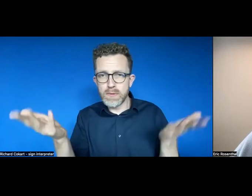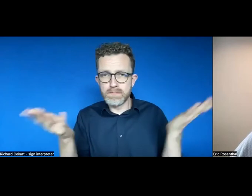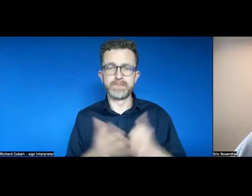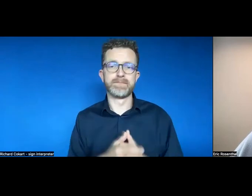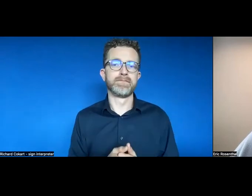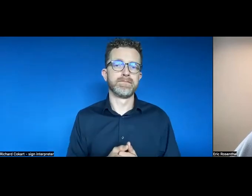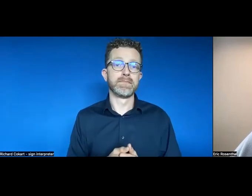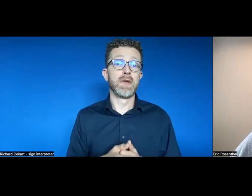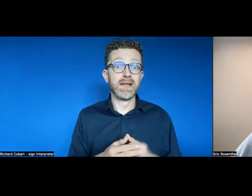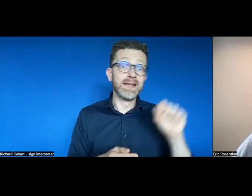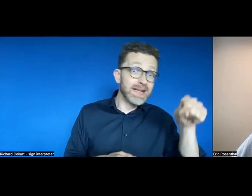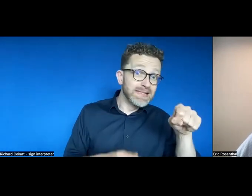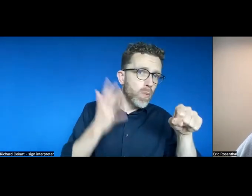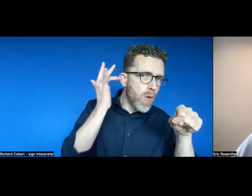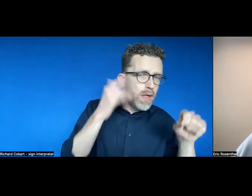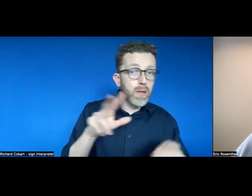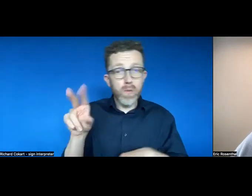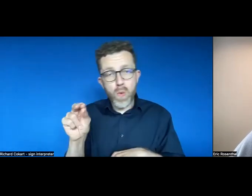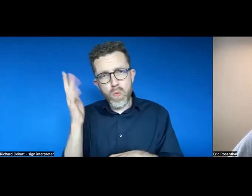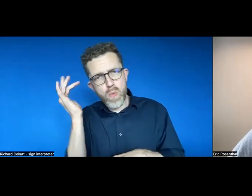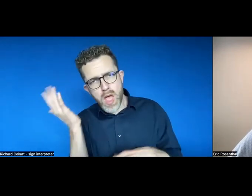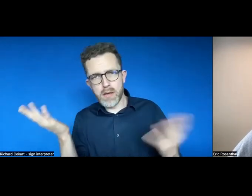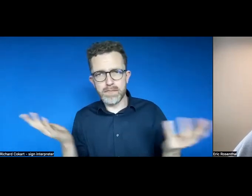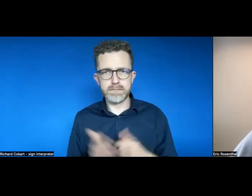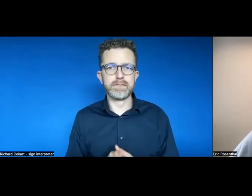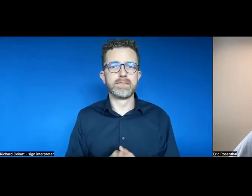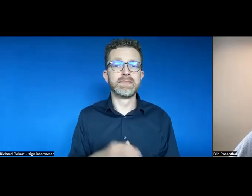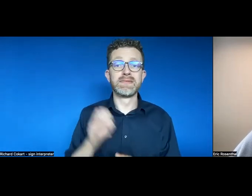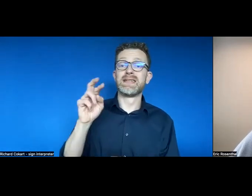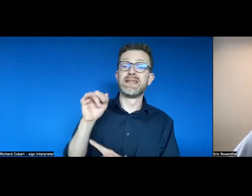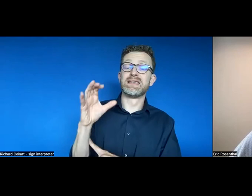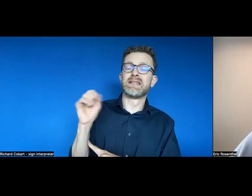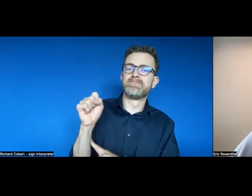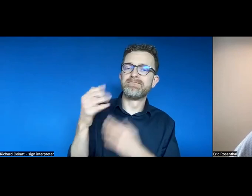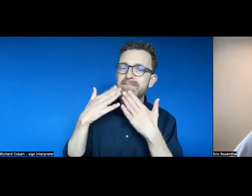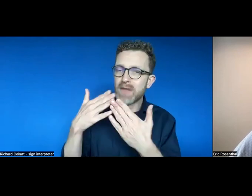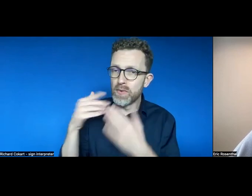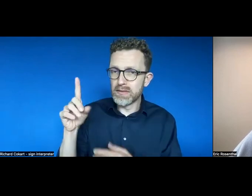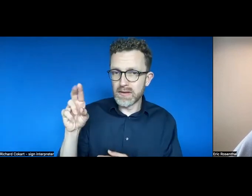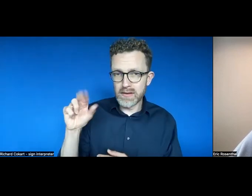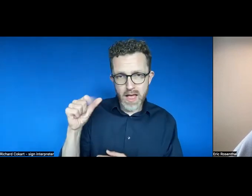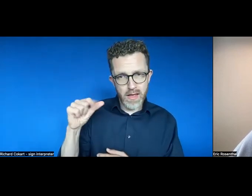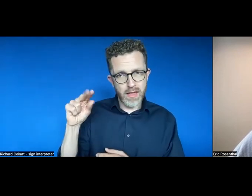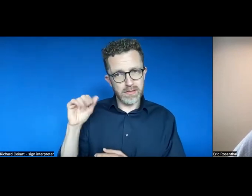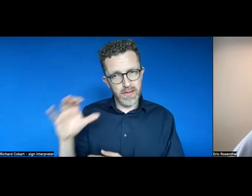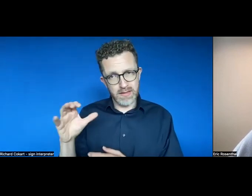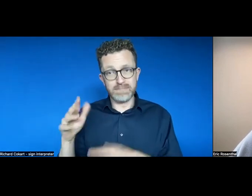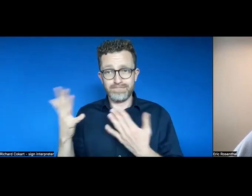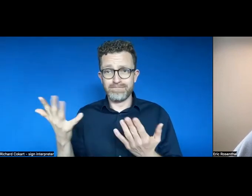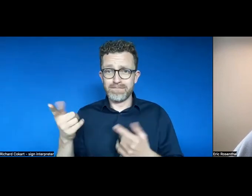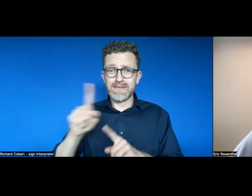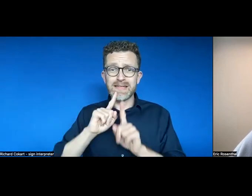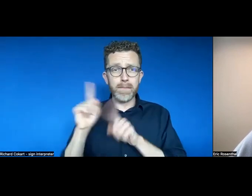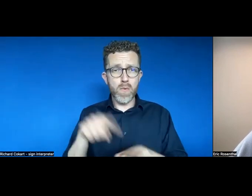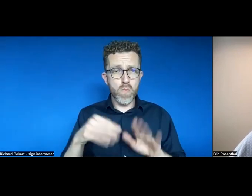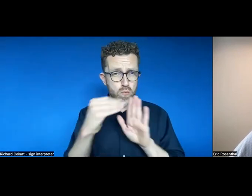Disability Rights International have been receiving an overwhelming number of people saying, what can I do to help? I'm